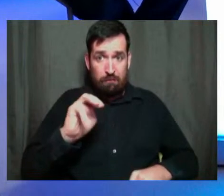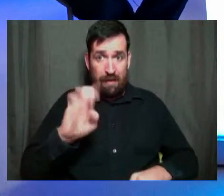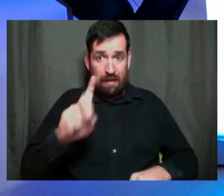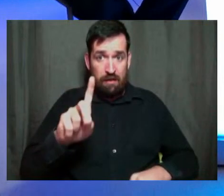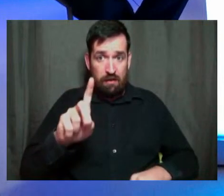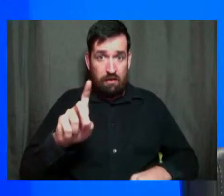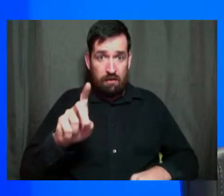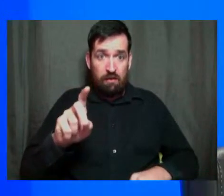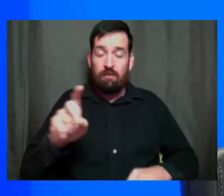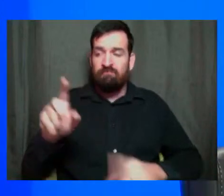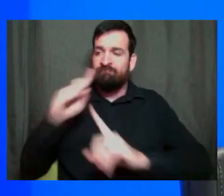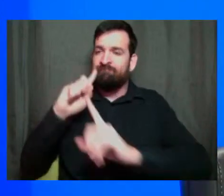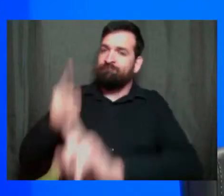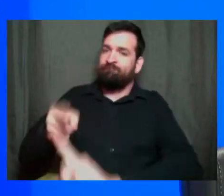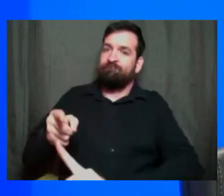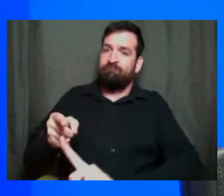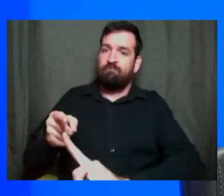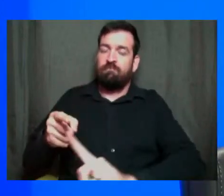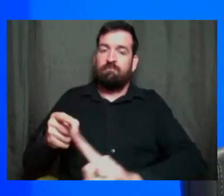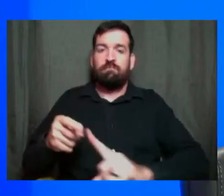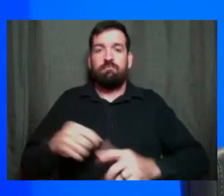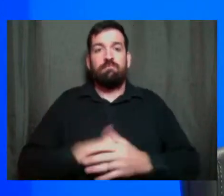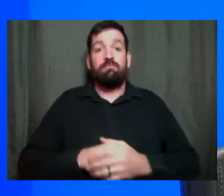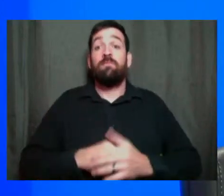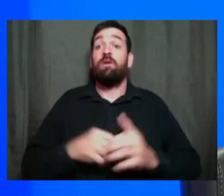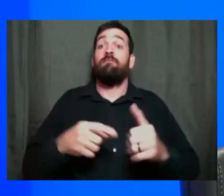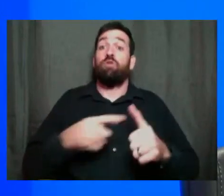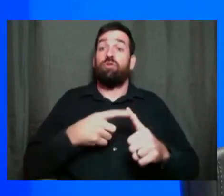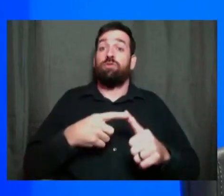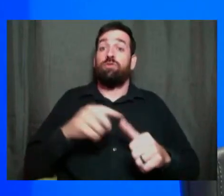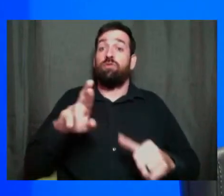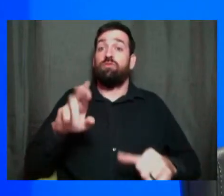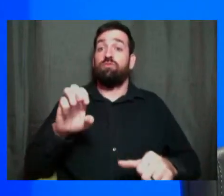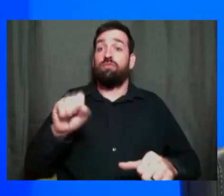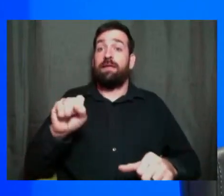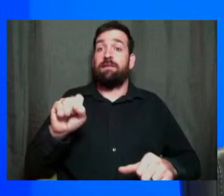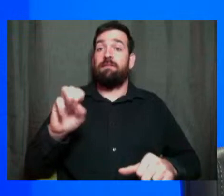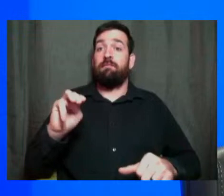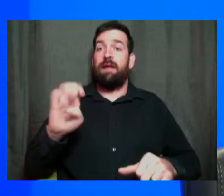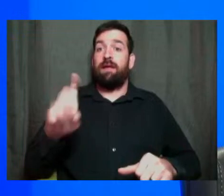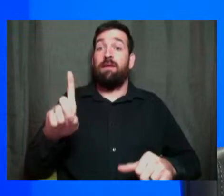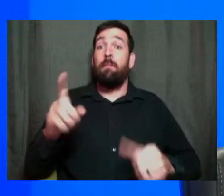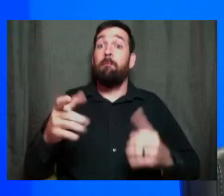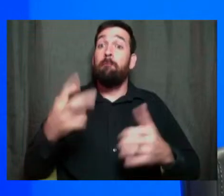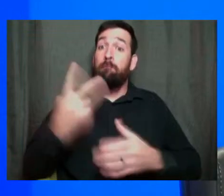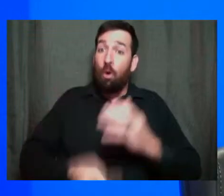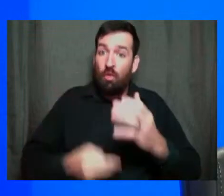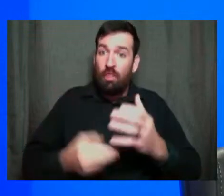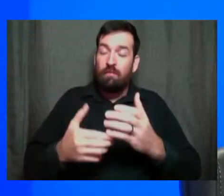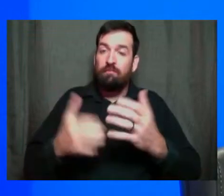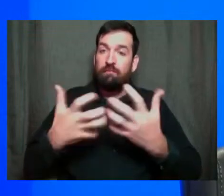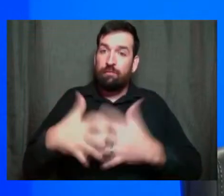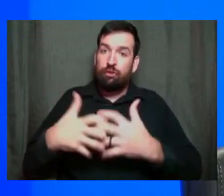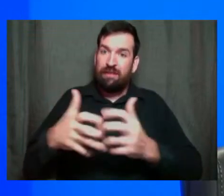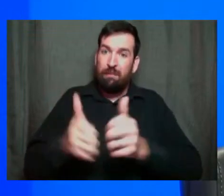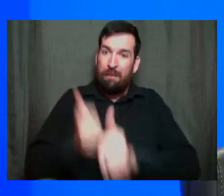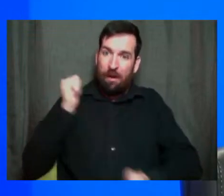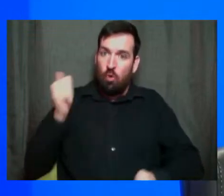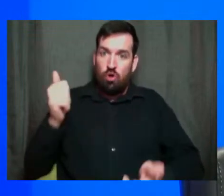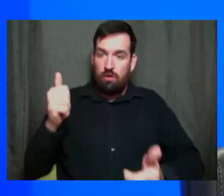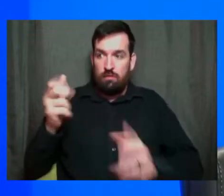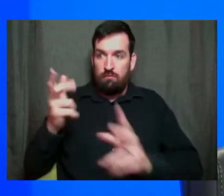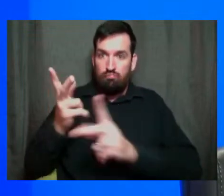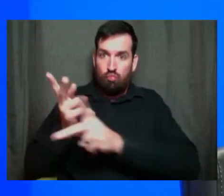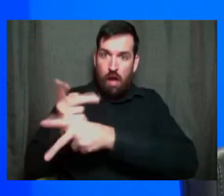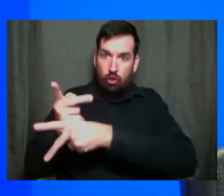hit on the nail on the head. We are first of all, ResMed, both machines were on back order because of the pandemic. As you can imagine, the production of both machines